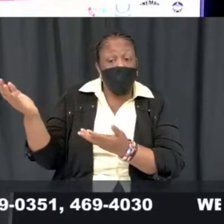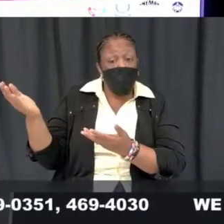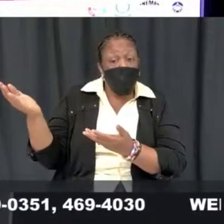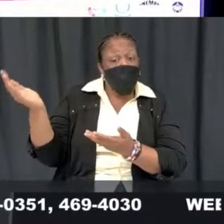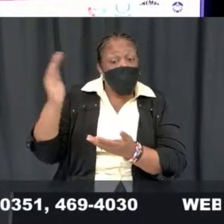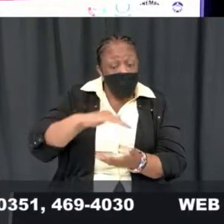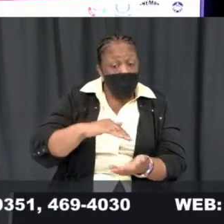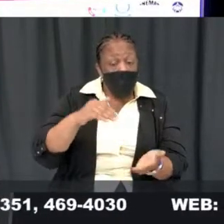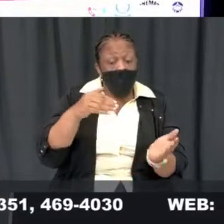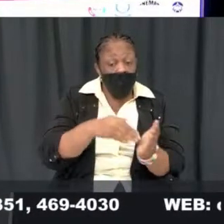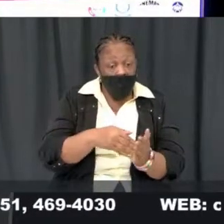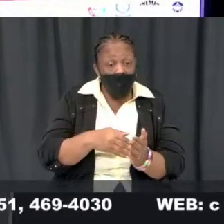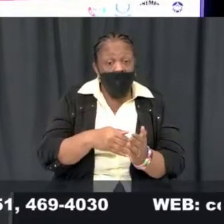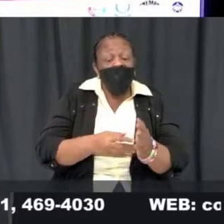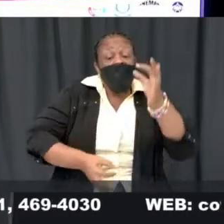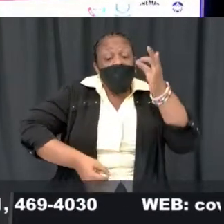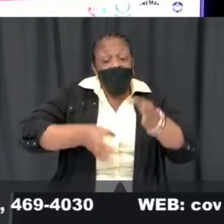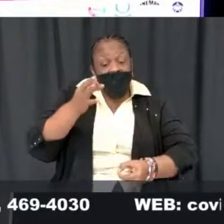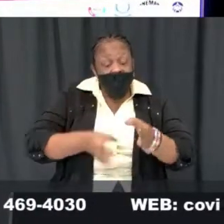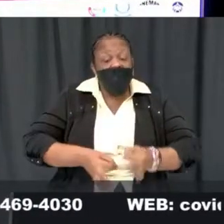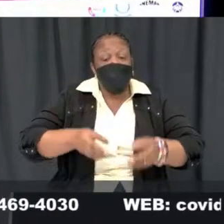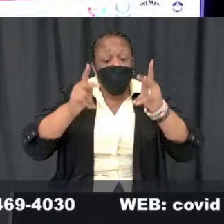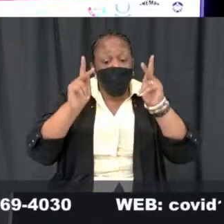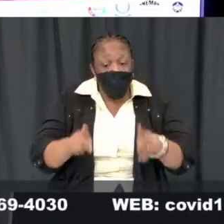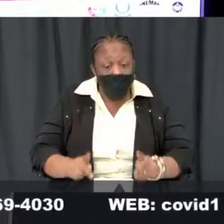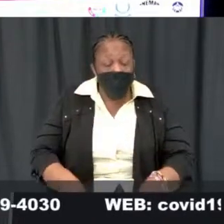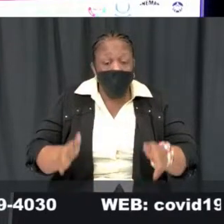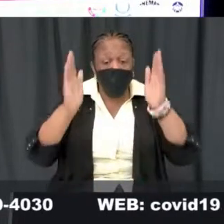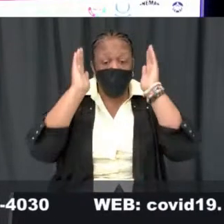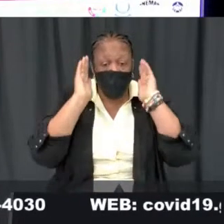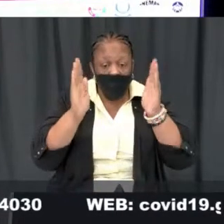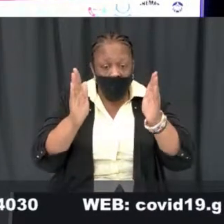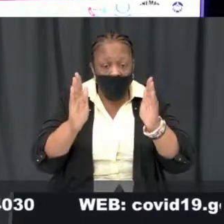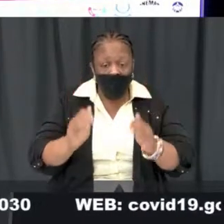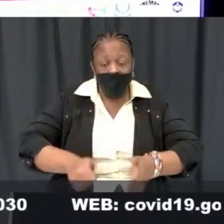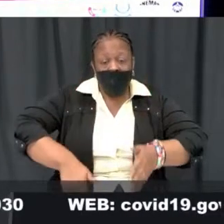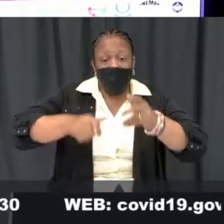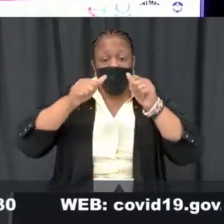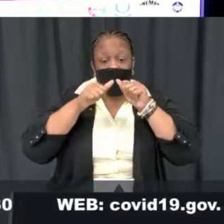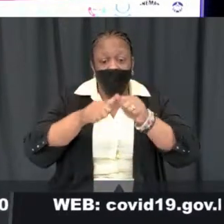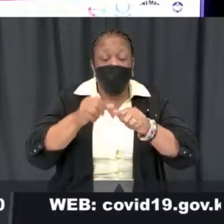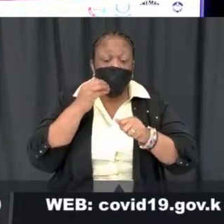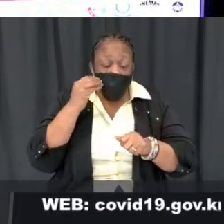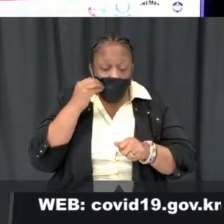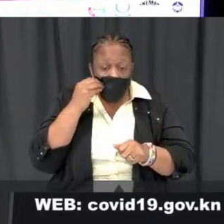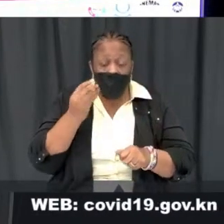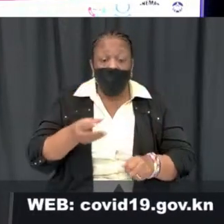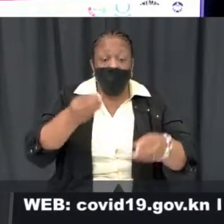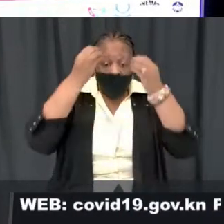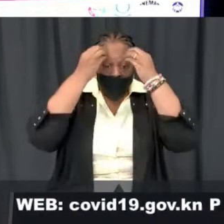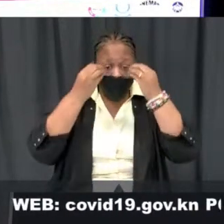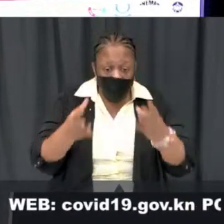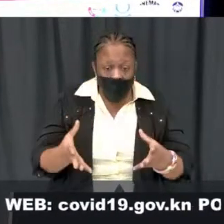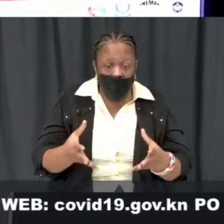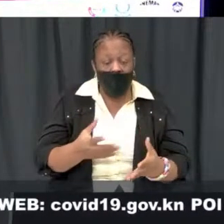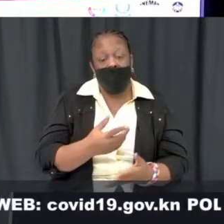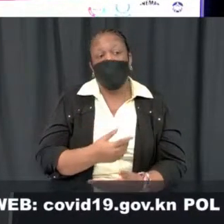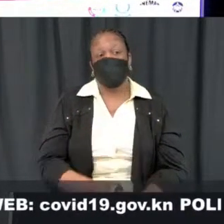part. We are poised to have the taxi operators start to make their earning once you do your